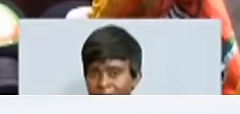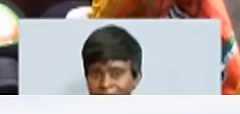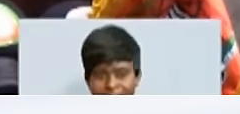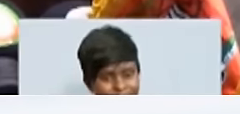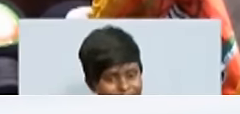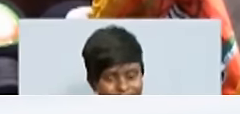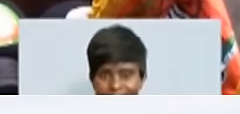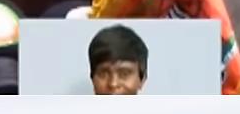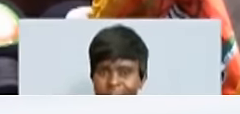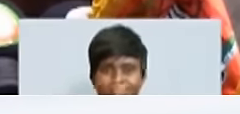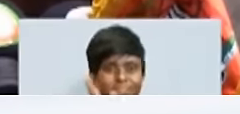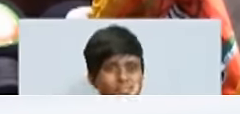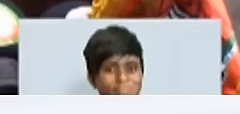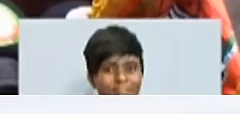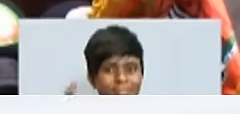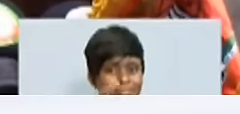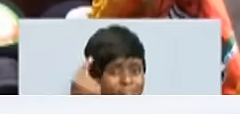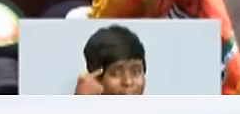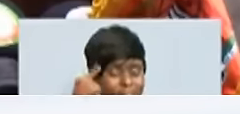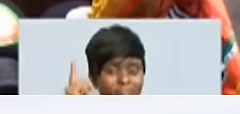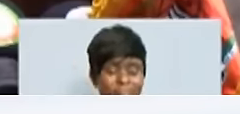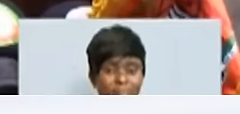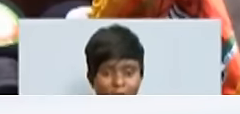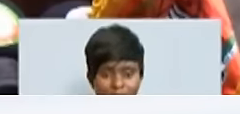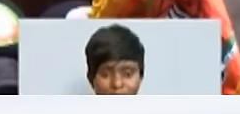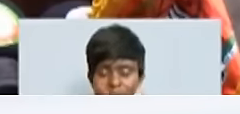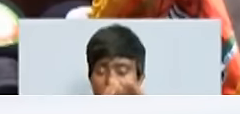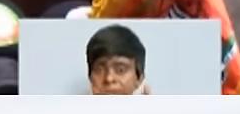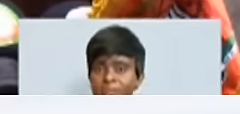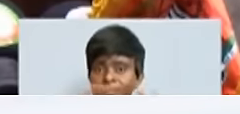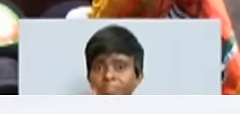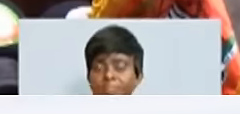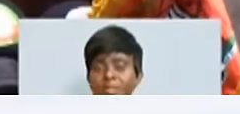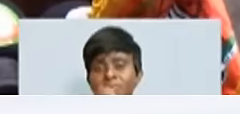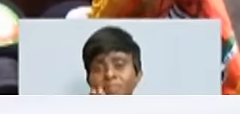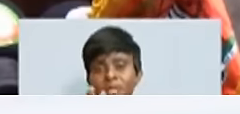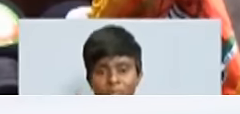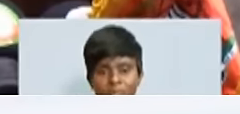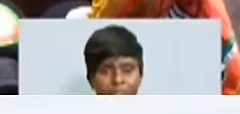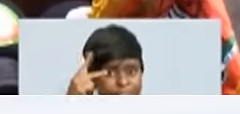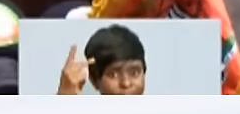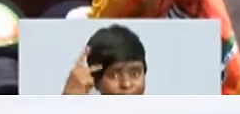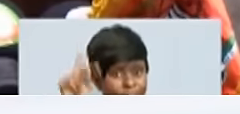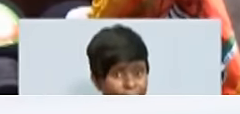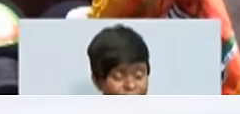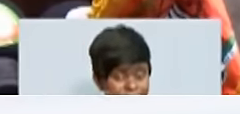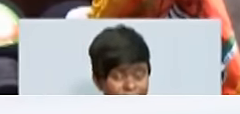interference whatsoever from government. More significantly,